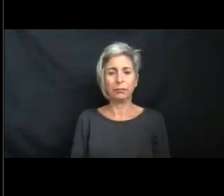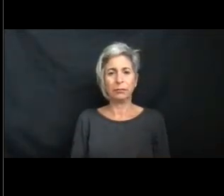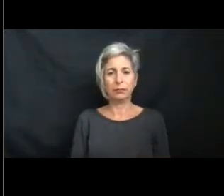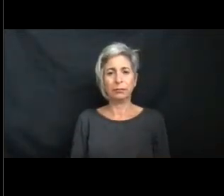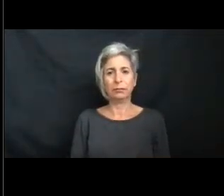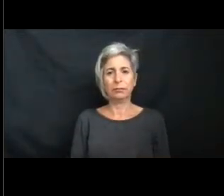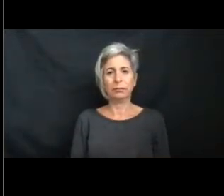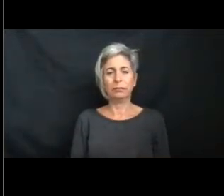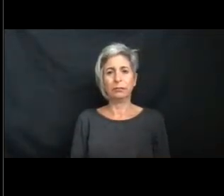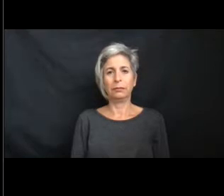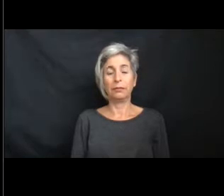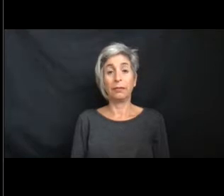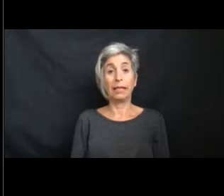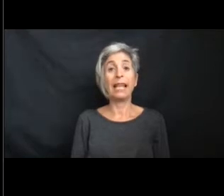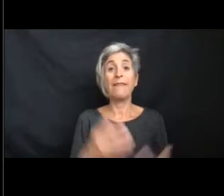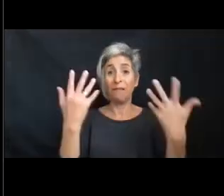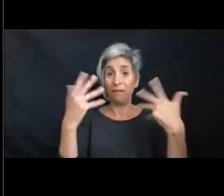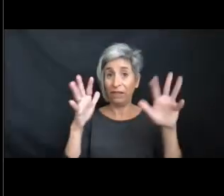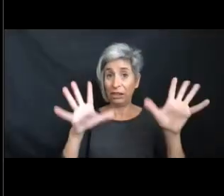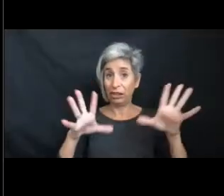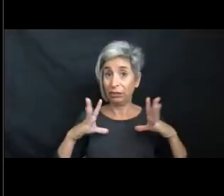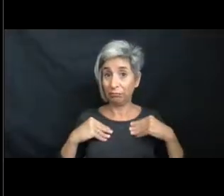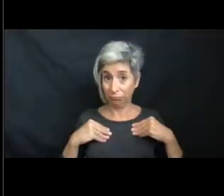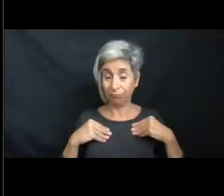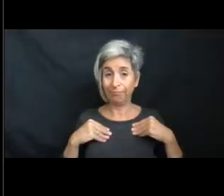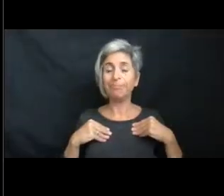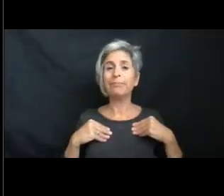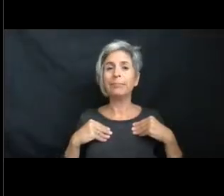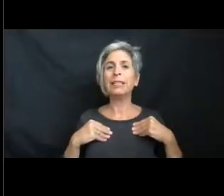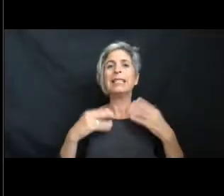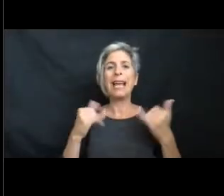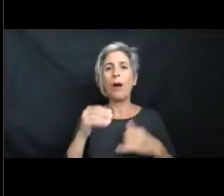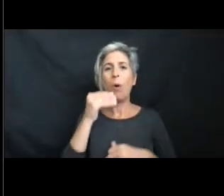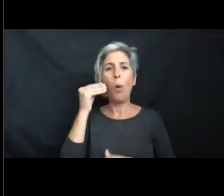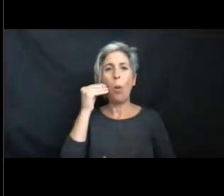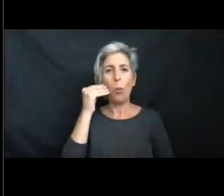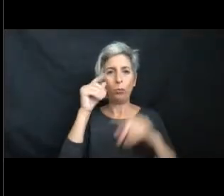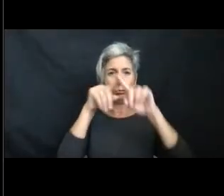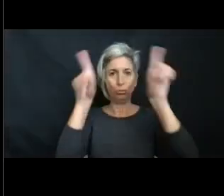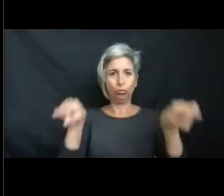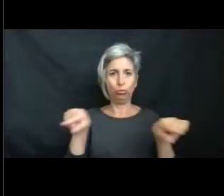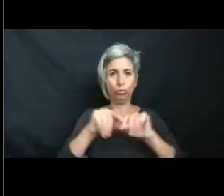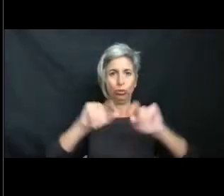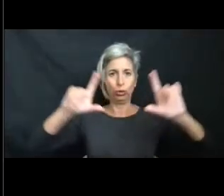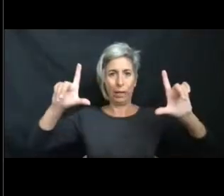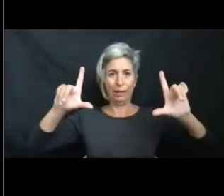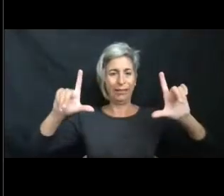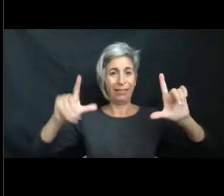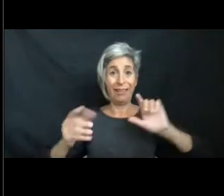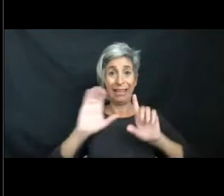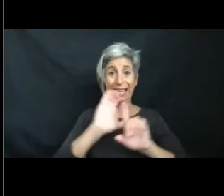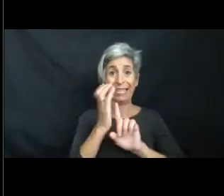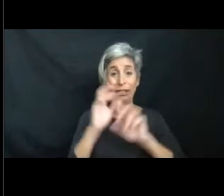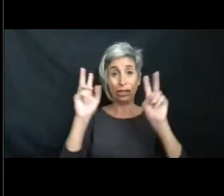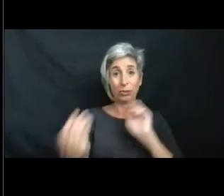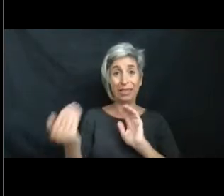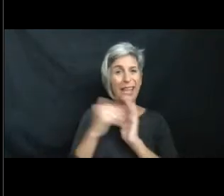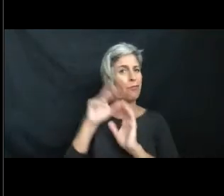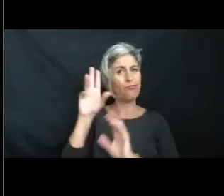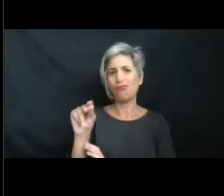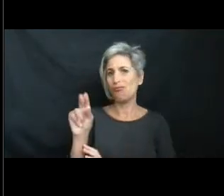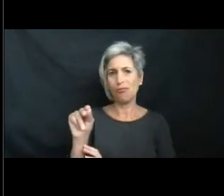So once you've accepted the terms and conditions, you're on the home screen. You don't have to do those terms and conditions again. And here's the landing page where you're going to